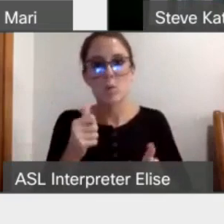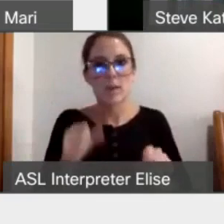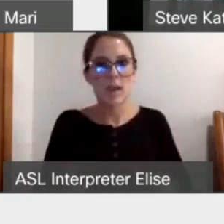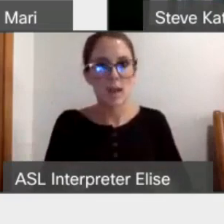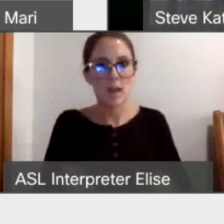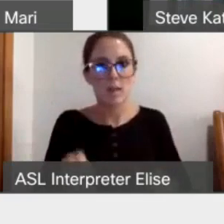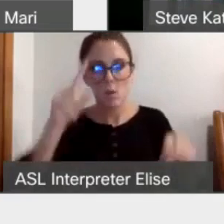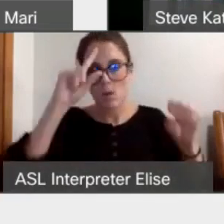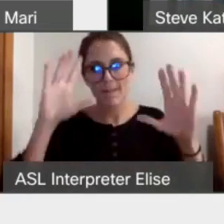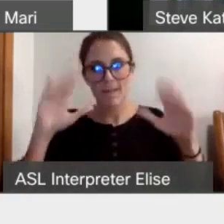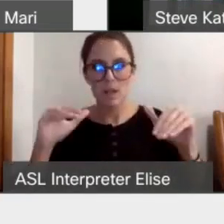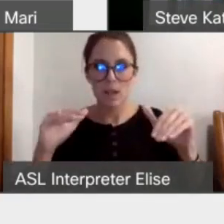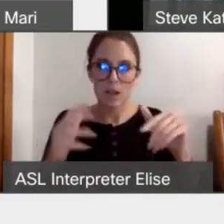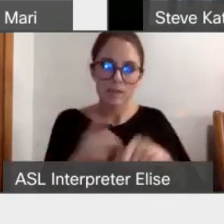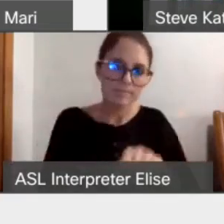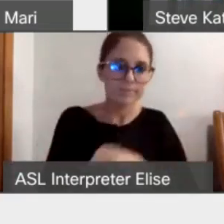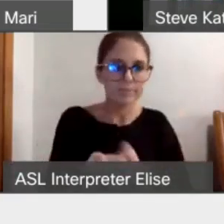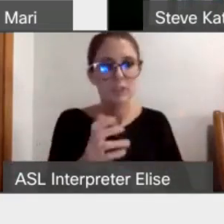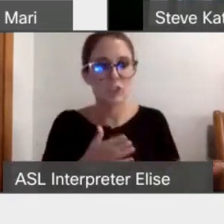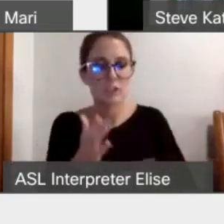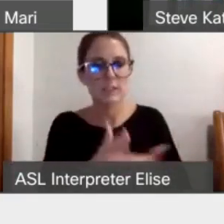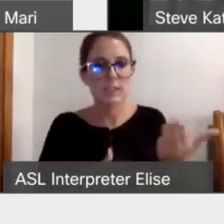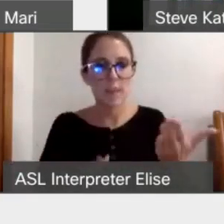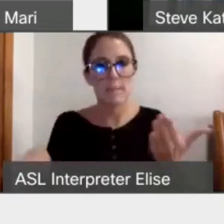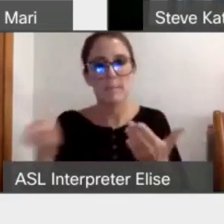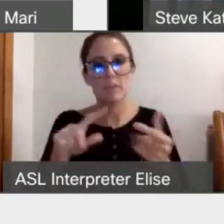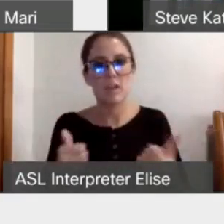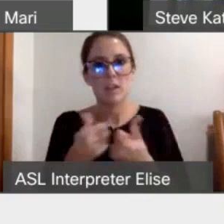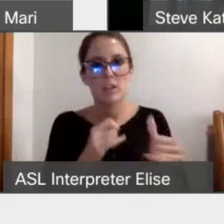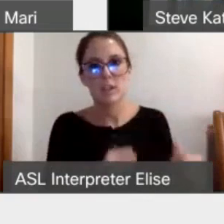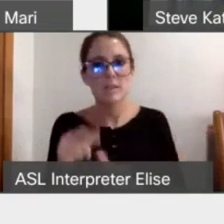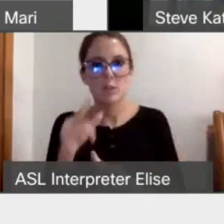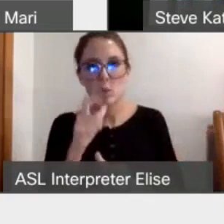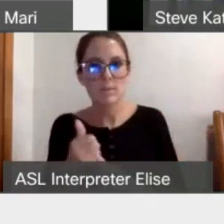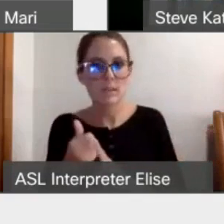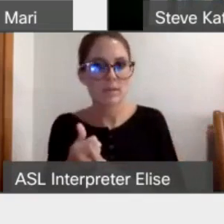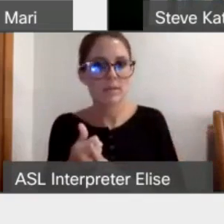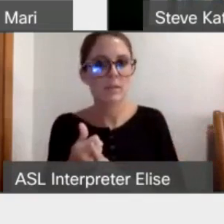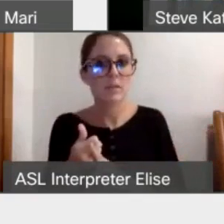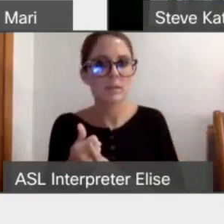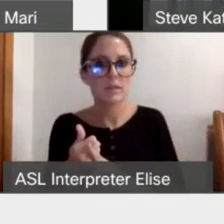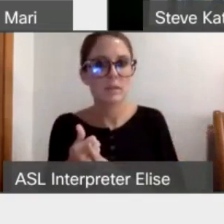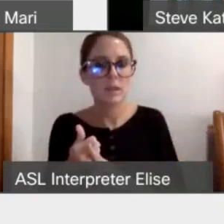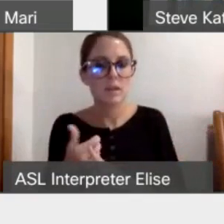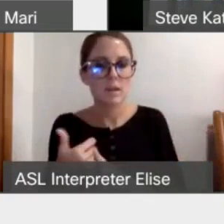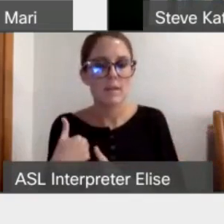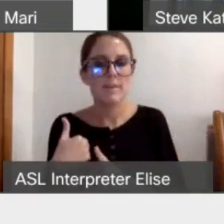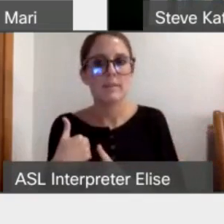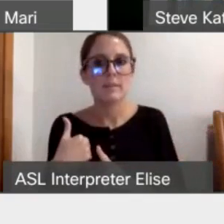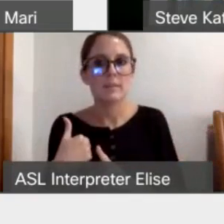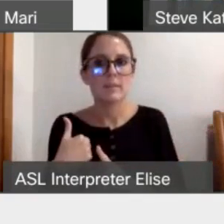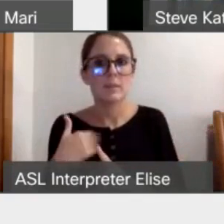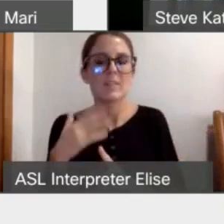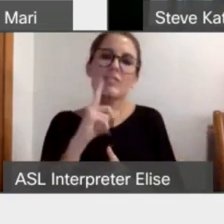up to serve some of those challenging individuals that are, there are challenges to identify appropriate